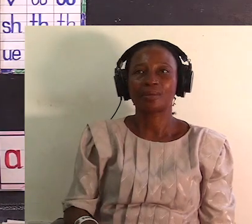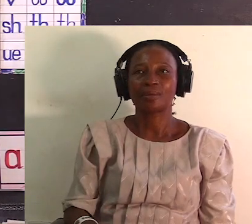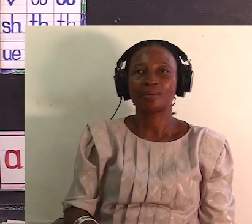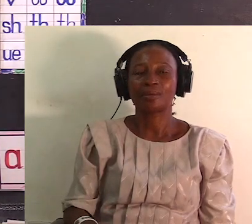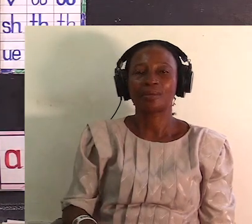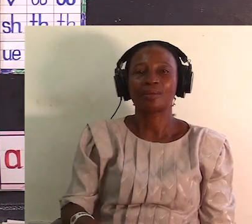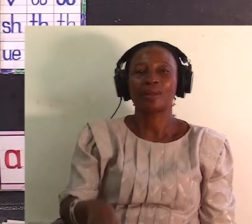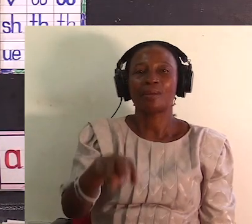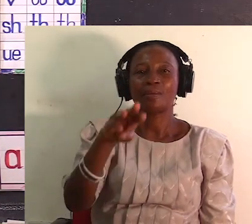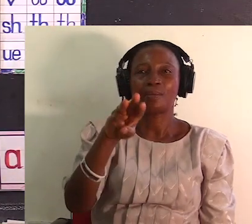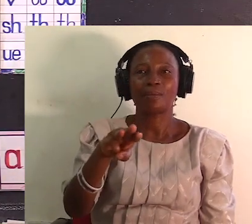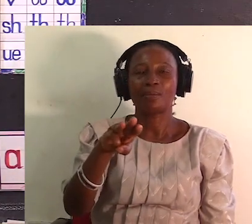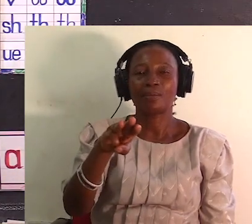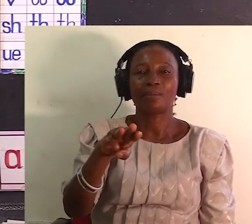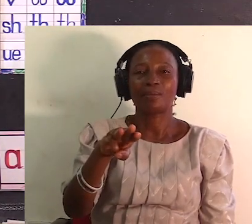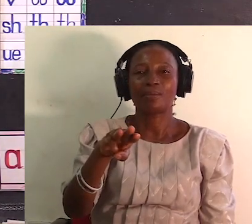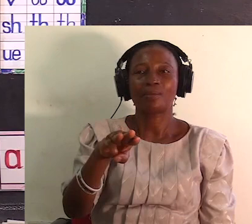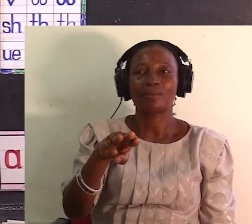We've done M.